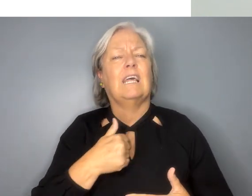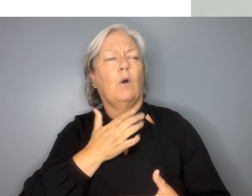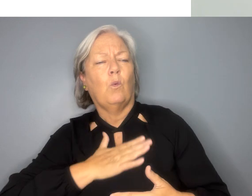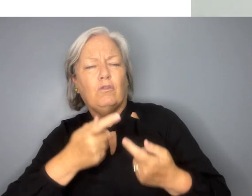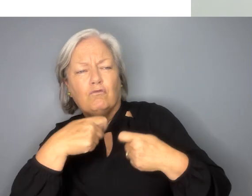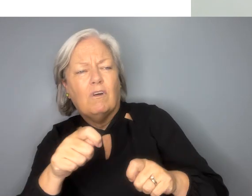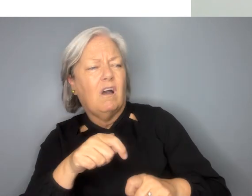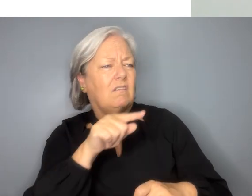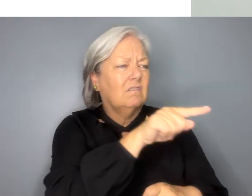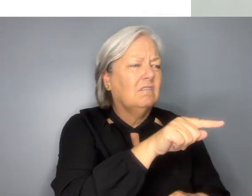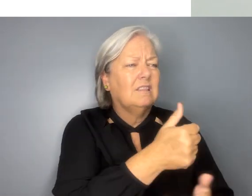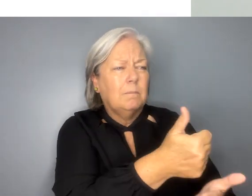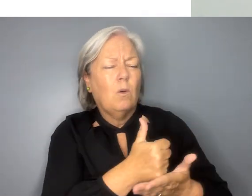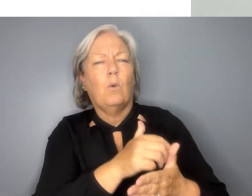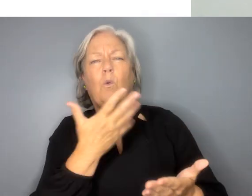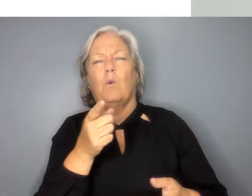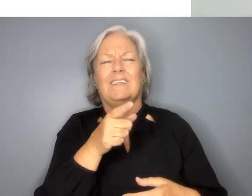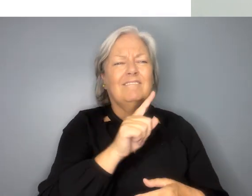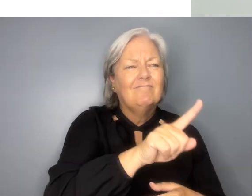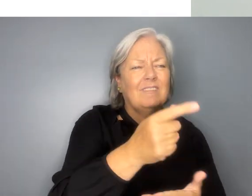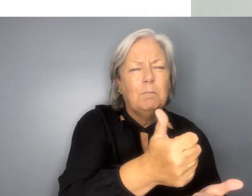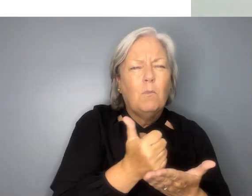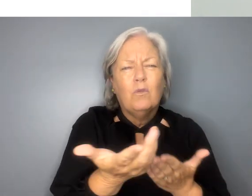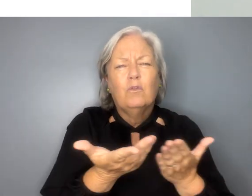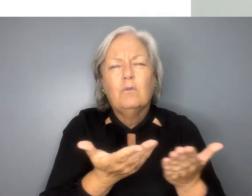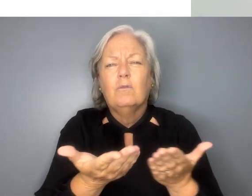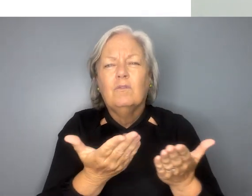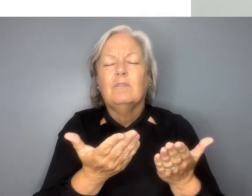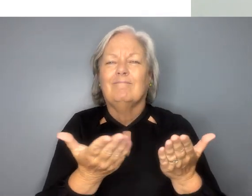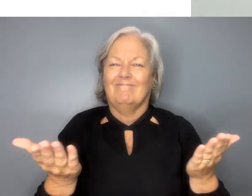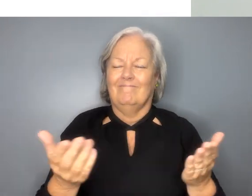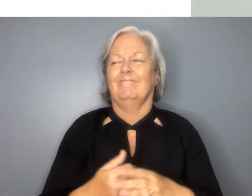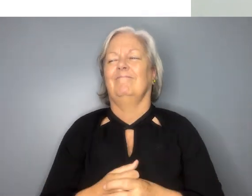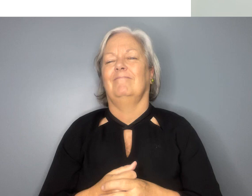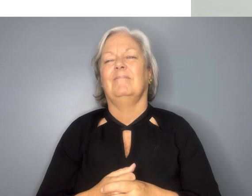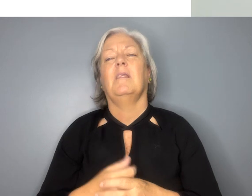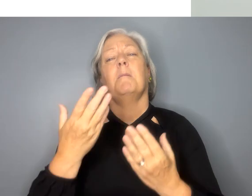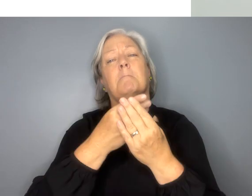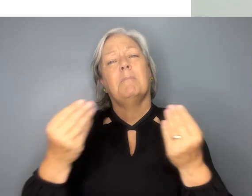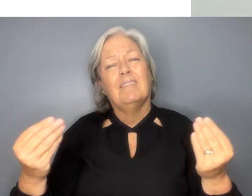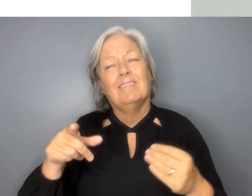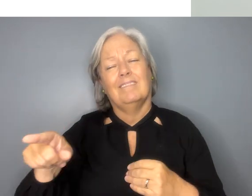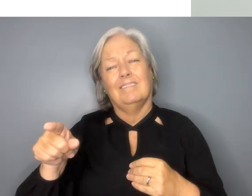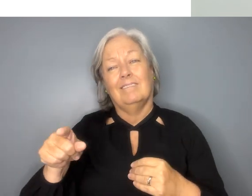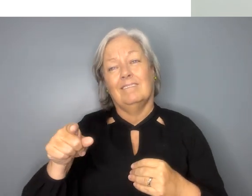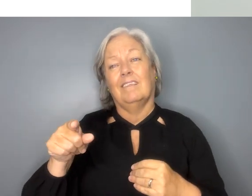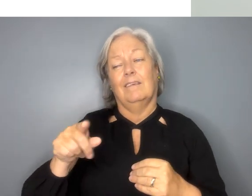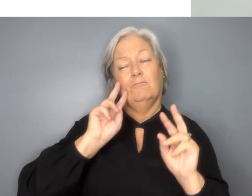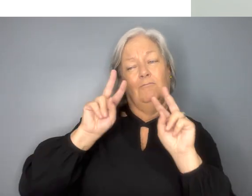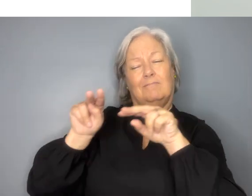vital treatments and support services for LGBTQIA+ people living with disability. The assumption imposed